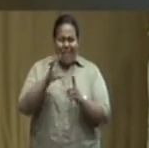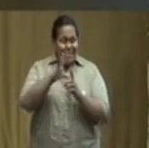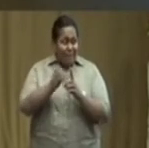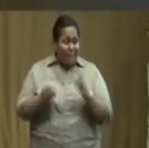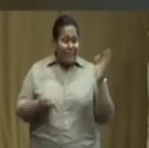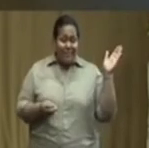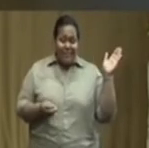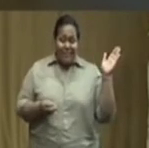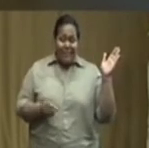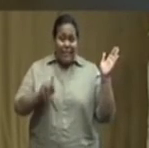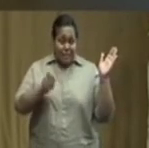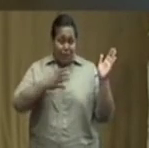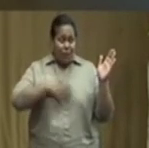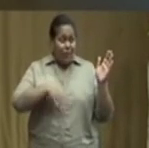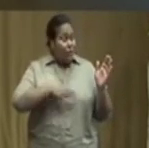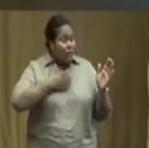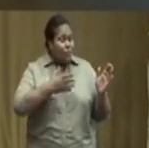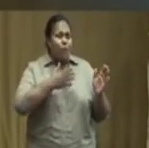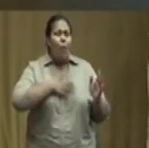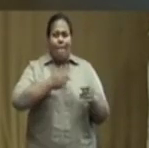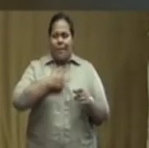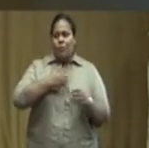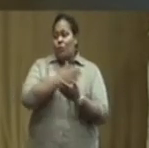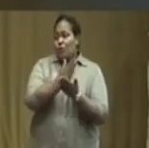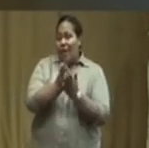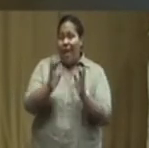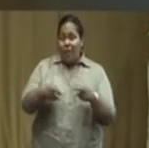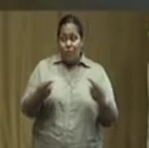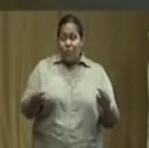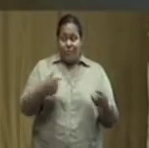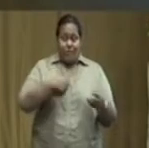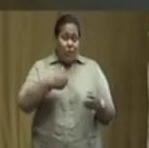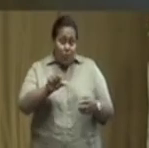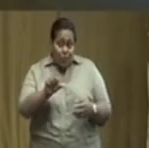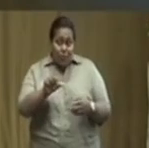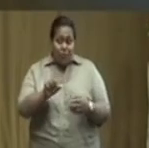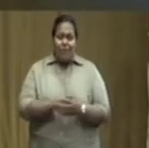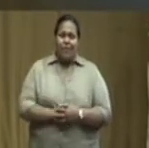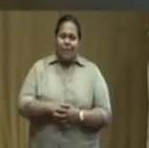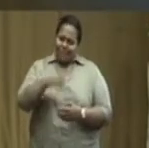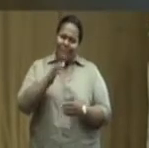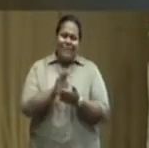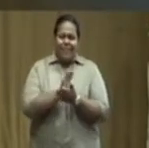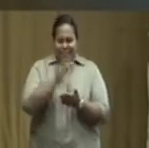is interested and would like me to share the material that I've used and adapted, I'd be very glad to do